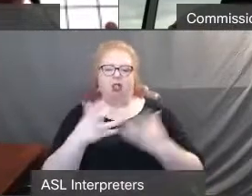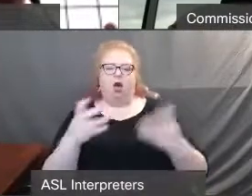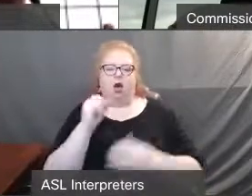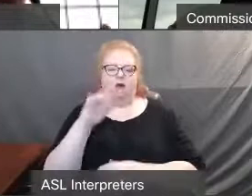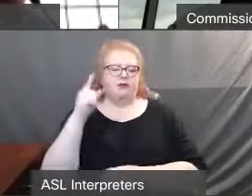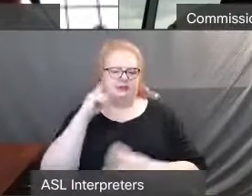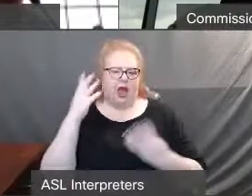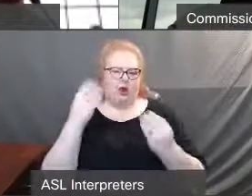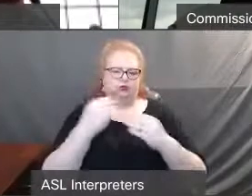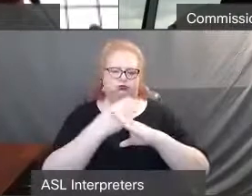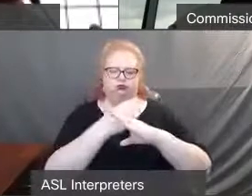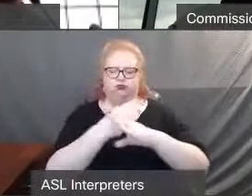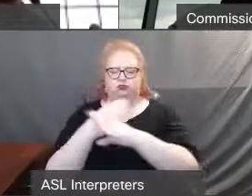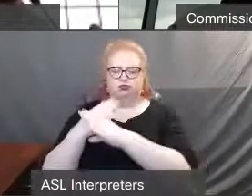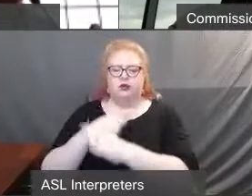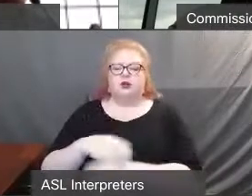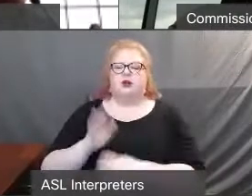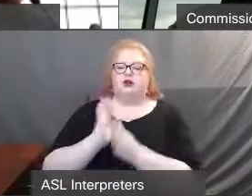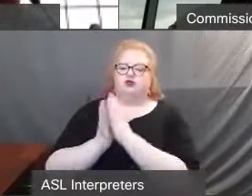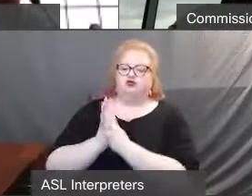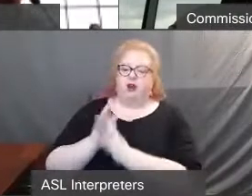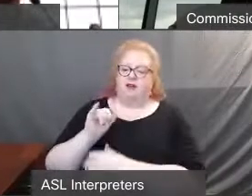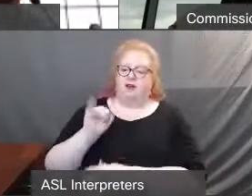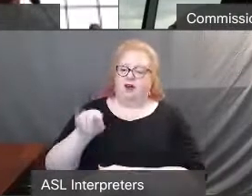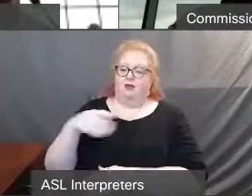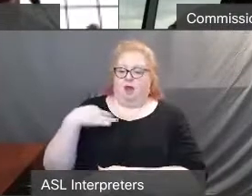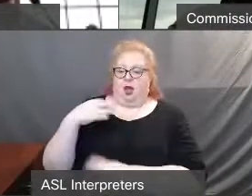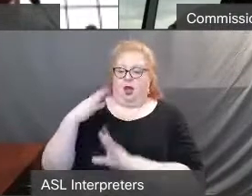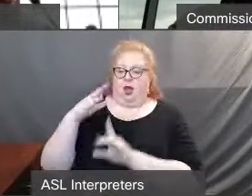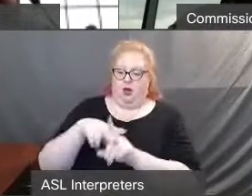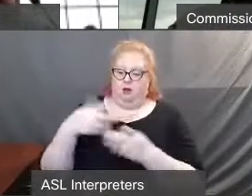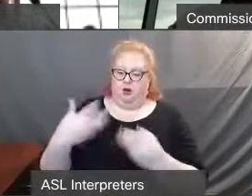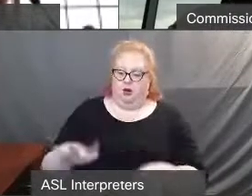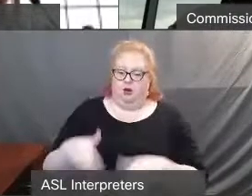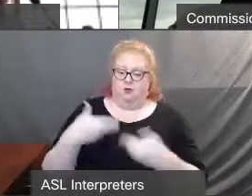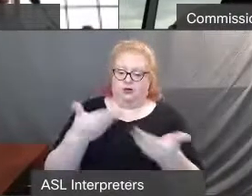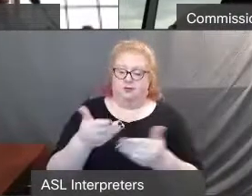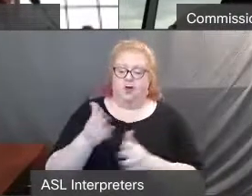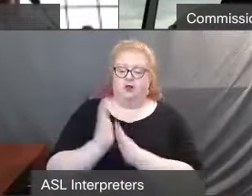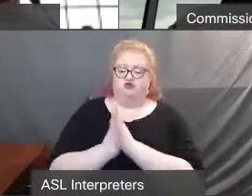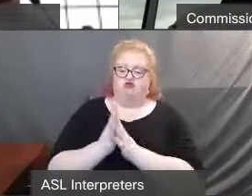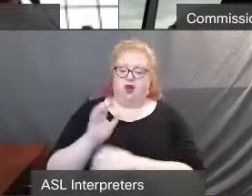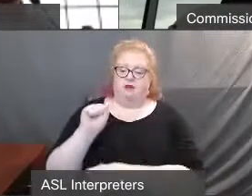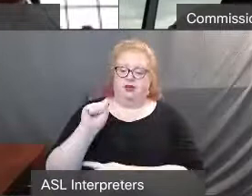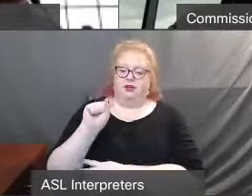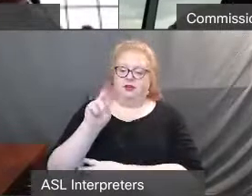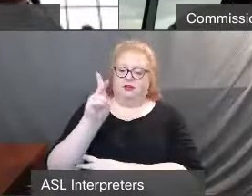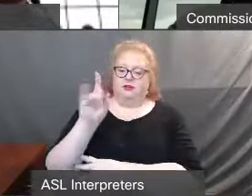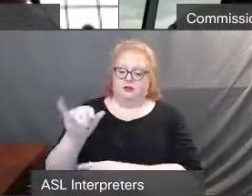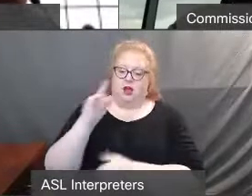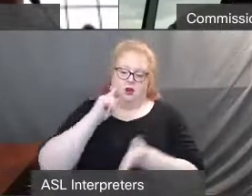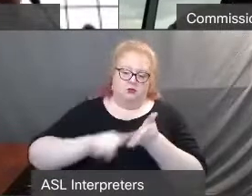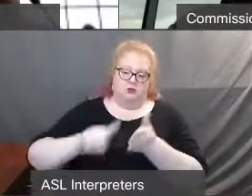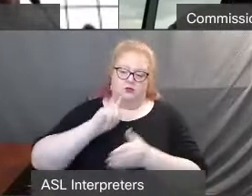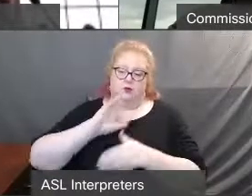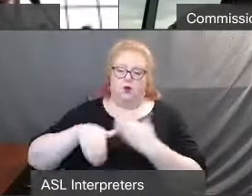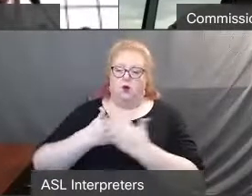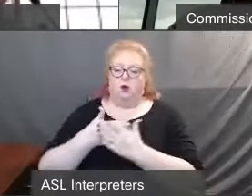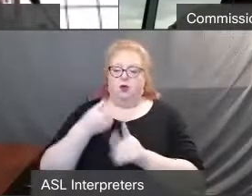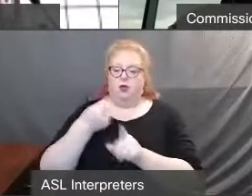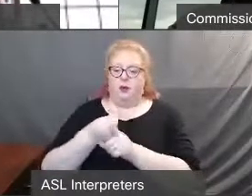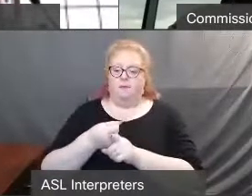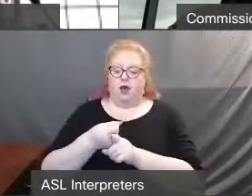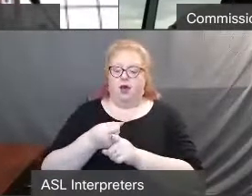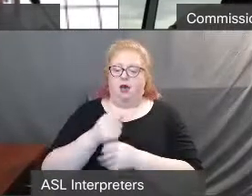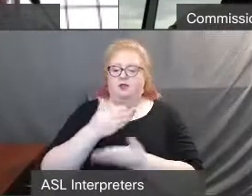any applicant submitted a traffic study or has the applicant submitted a traffic study to evaluate the impact here of all the things I spoke about